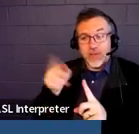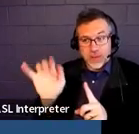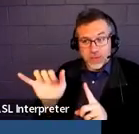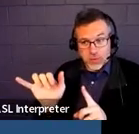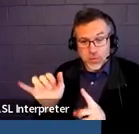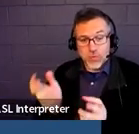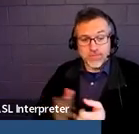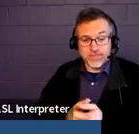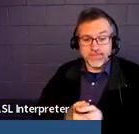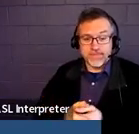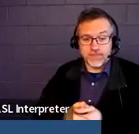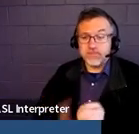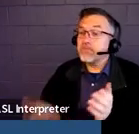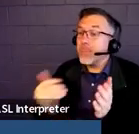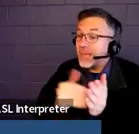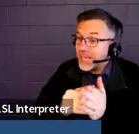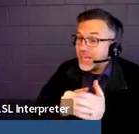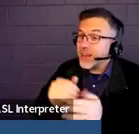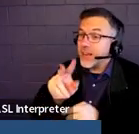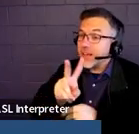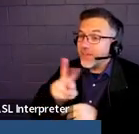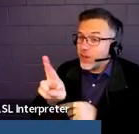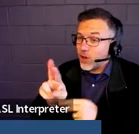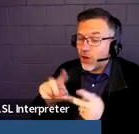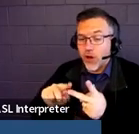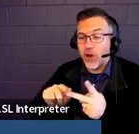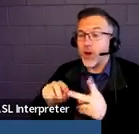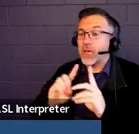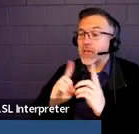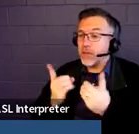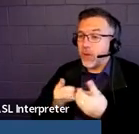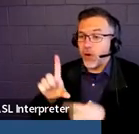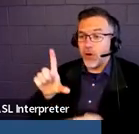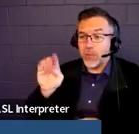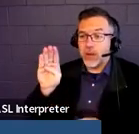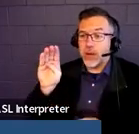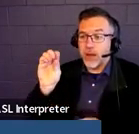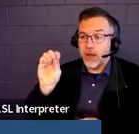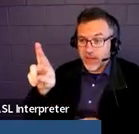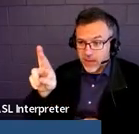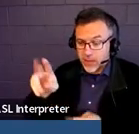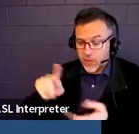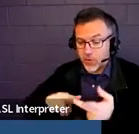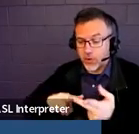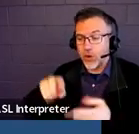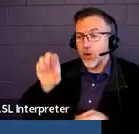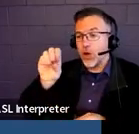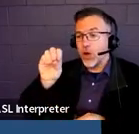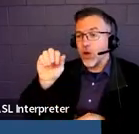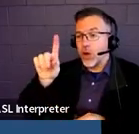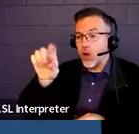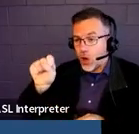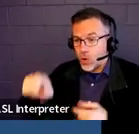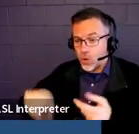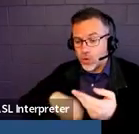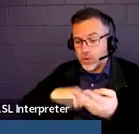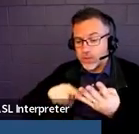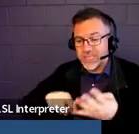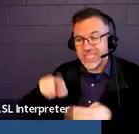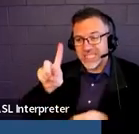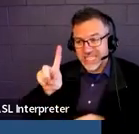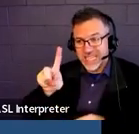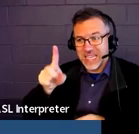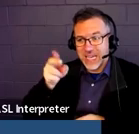VR, Department of Labor, Vocational Rehab, ODES, DHHS, they cannot tell